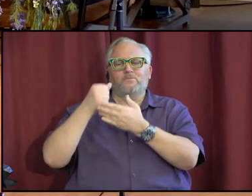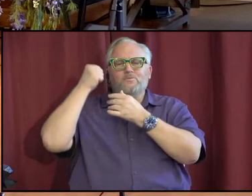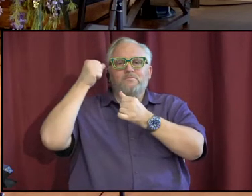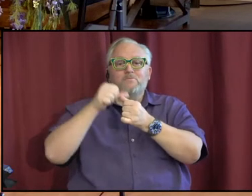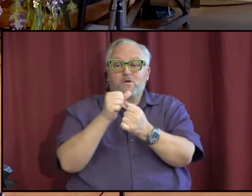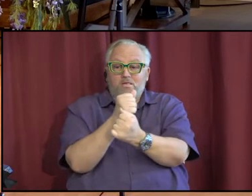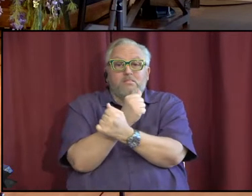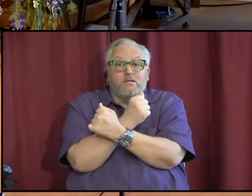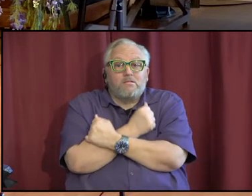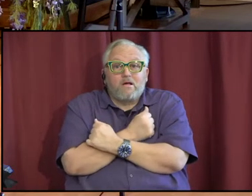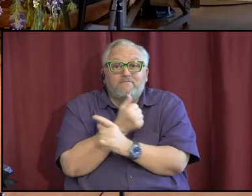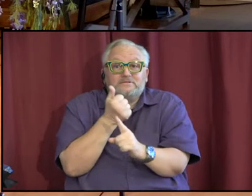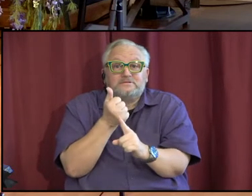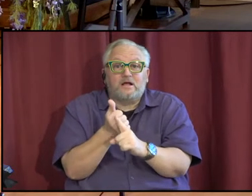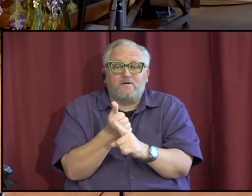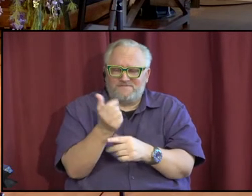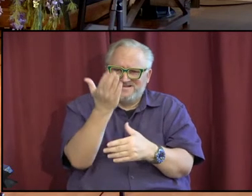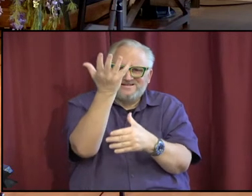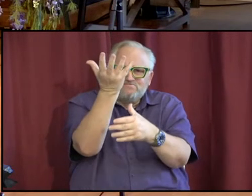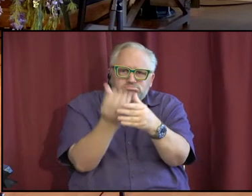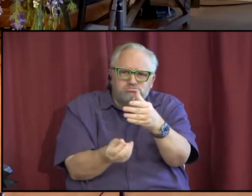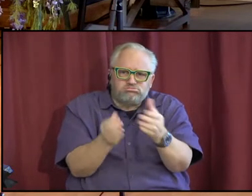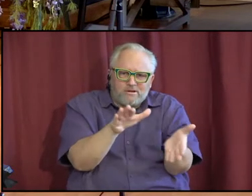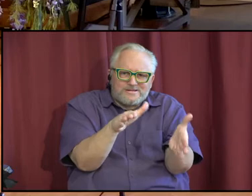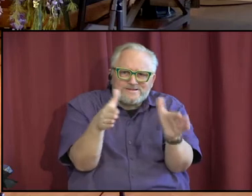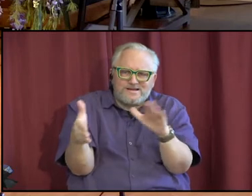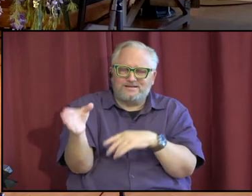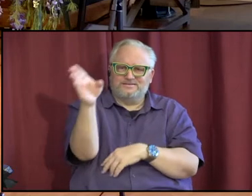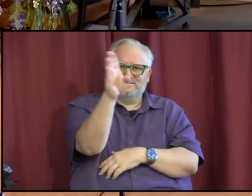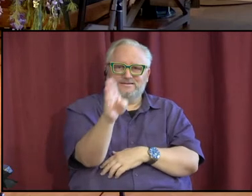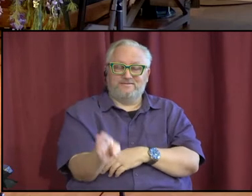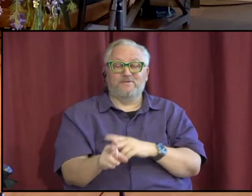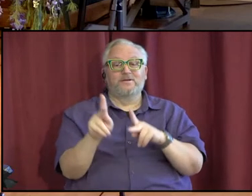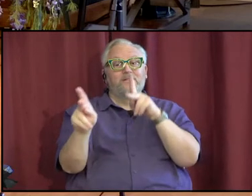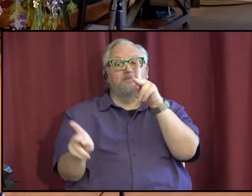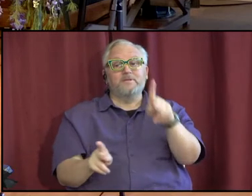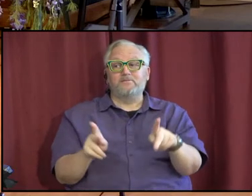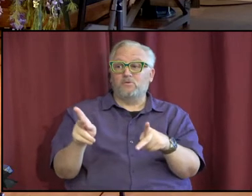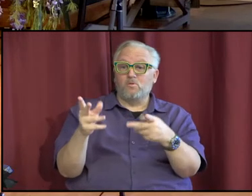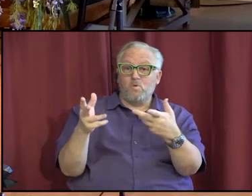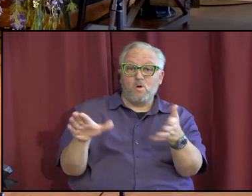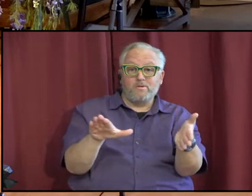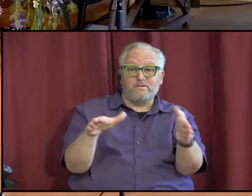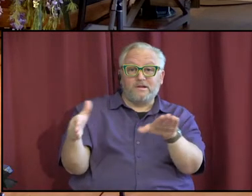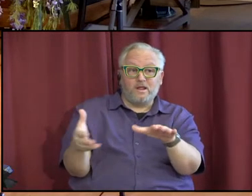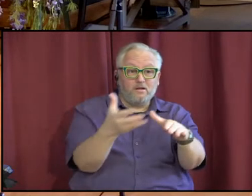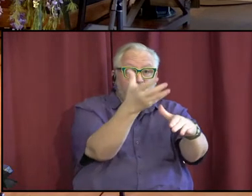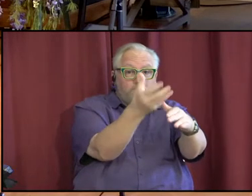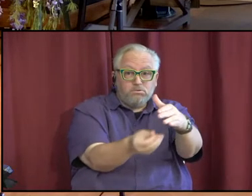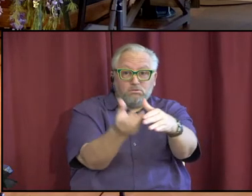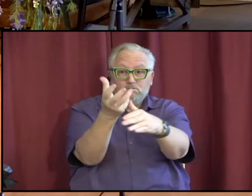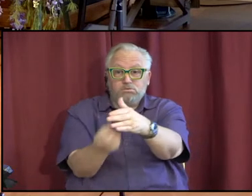dies, that those we have lost are with us still.